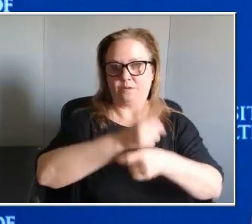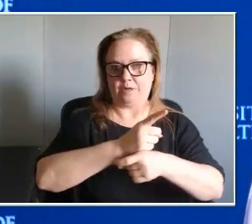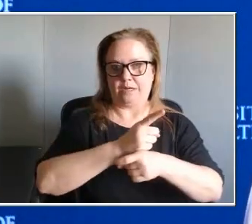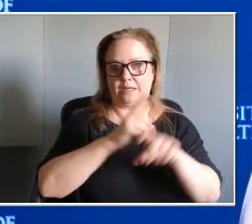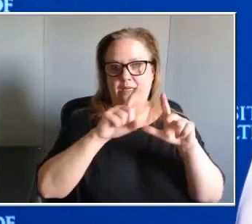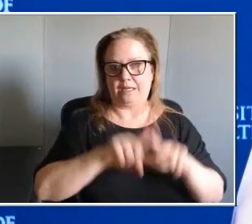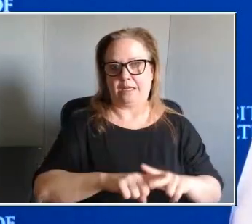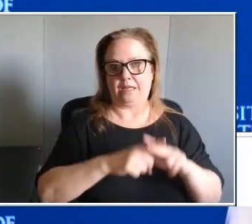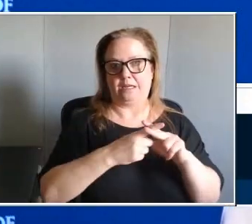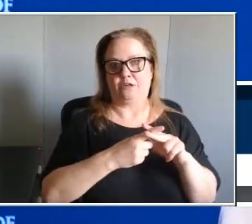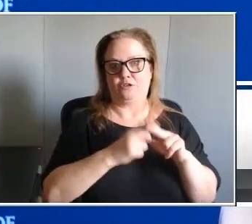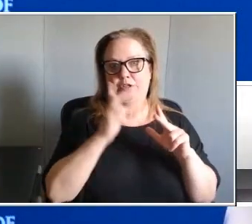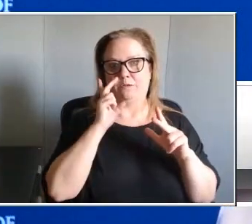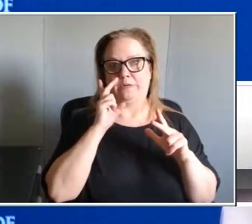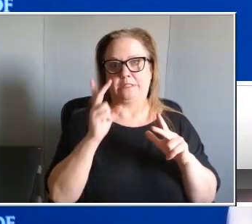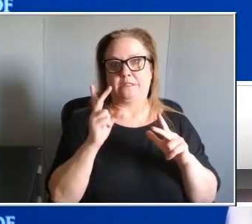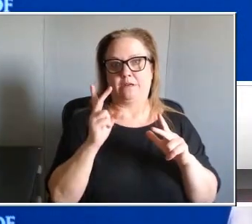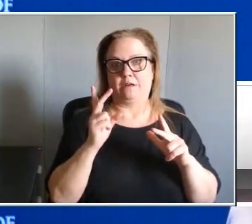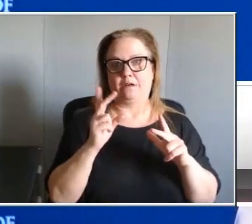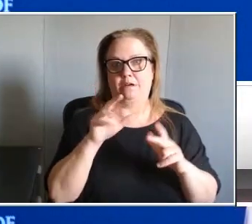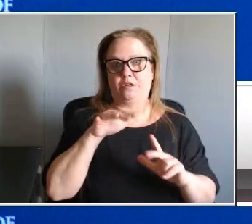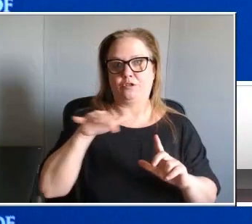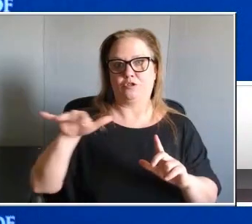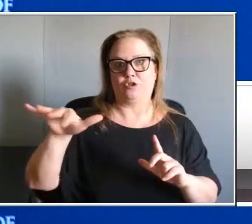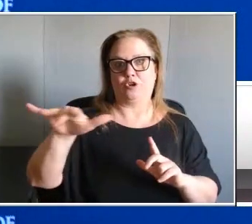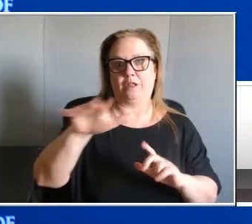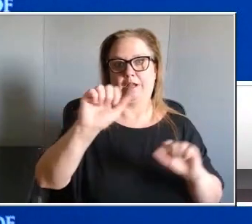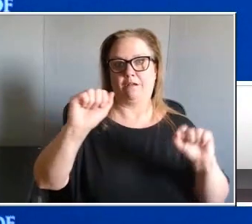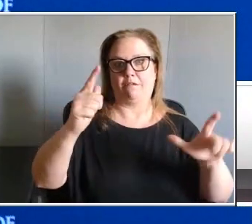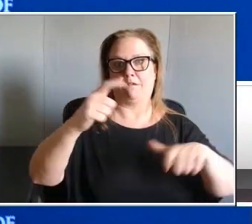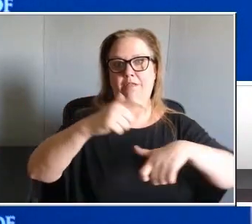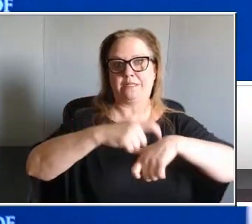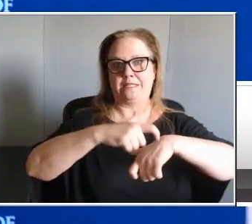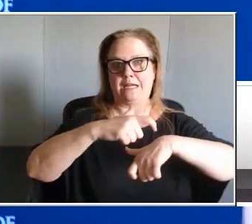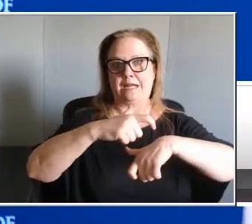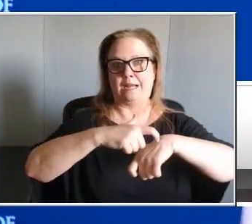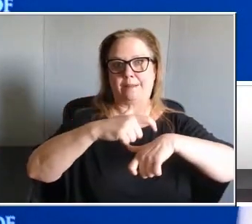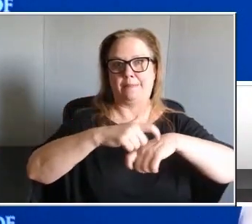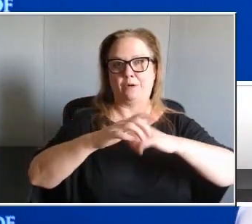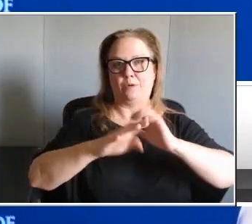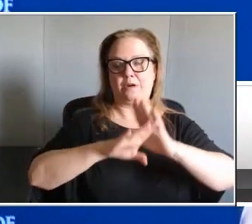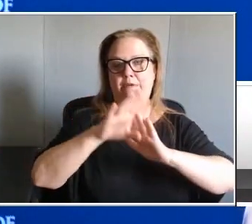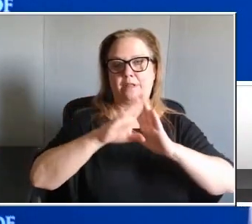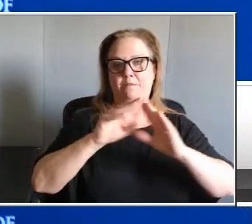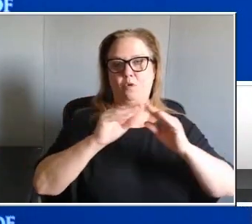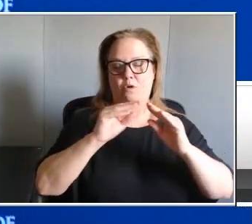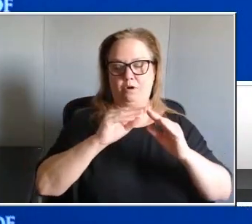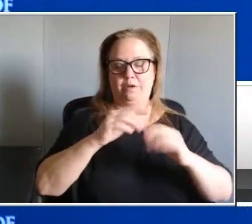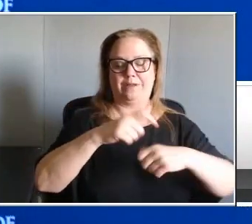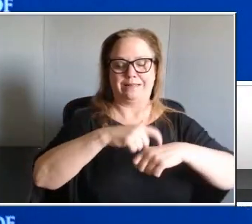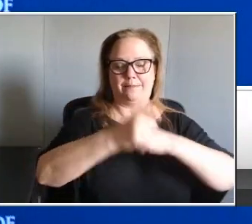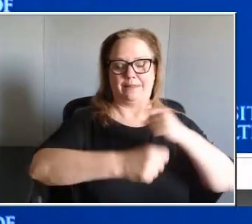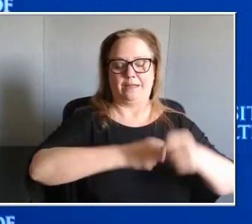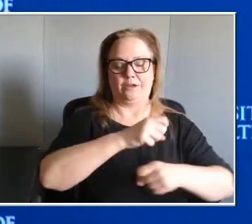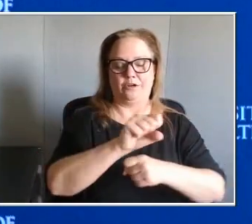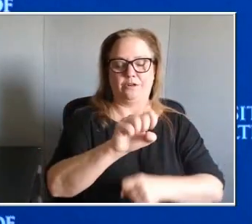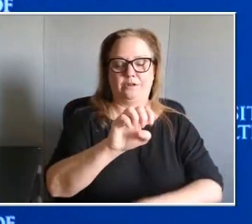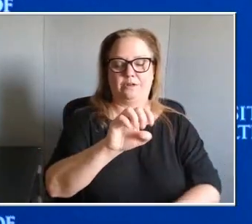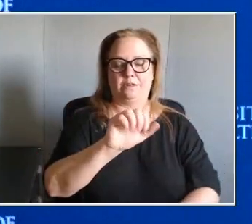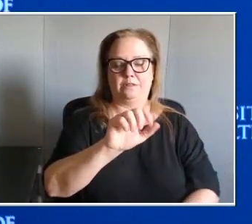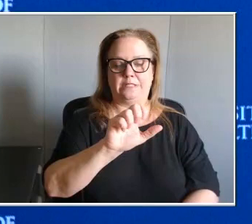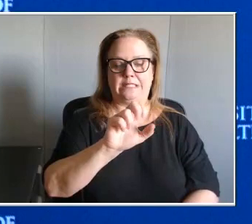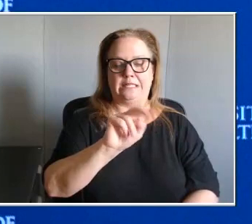initially we just saw it circulating all the time. I think we are developing more of a seasonality, but I still think there will be